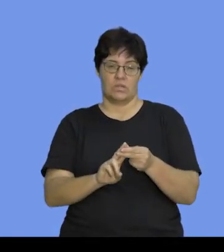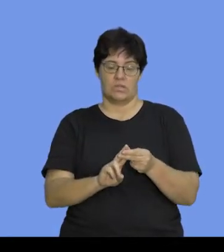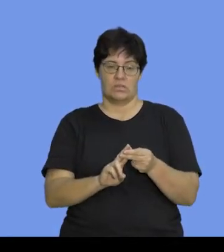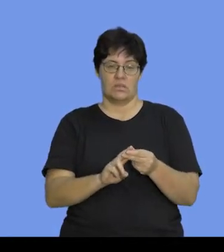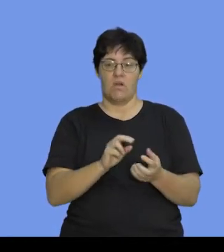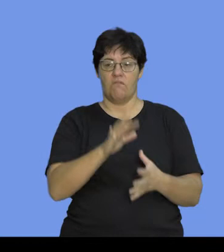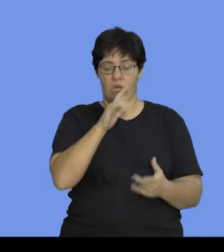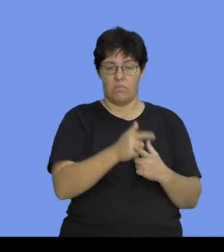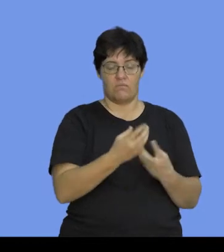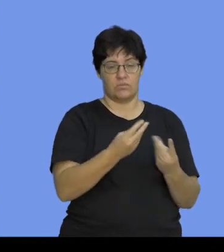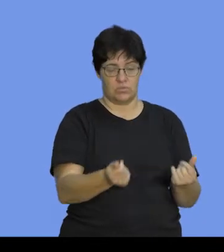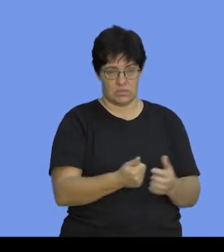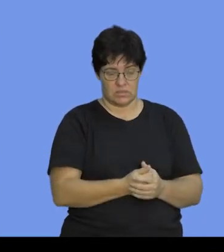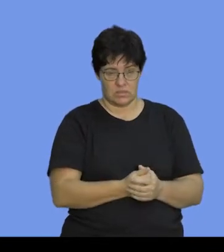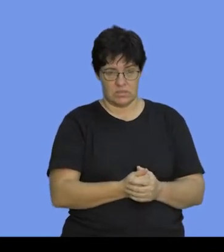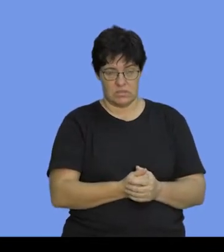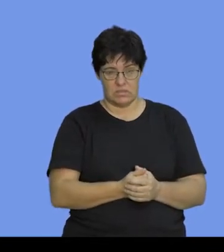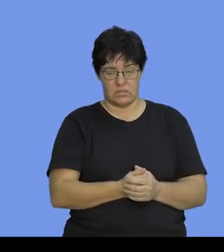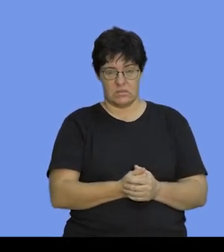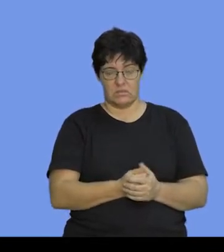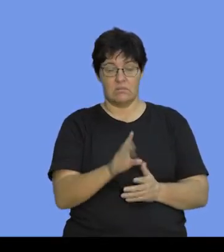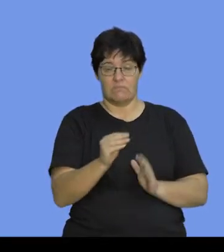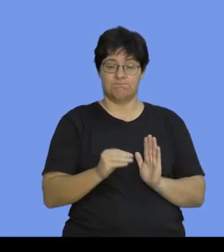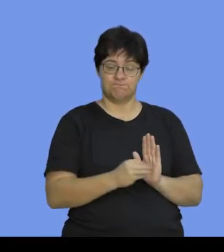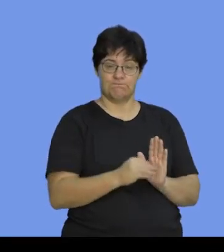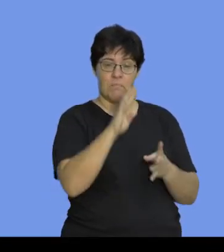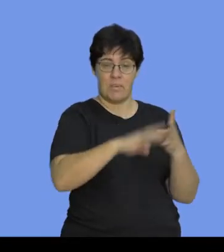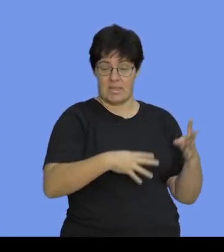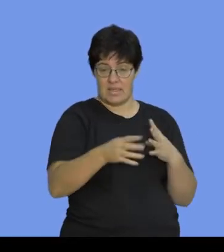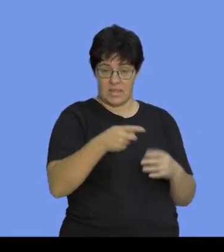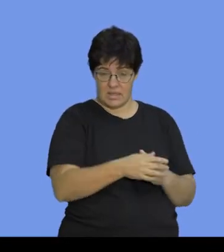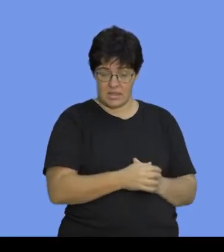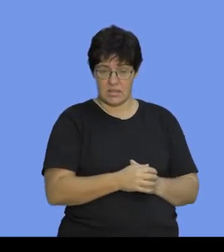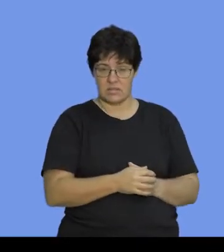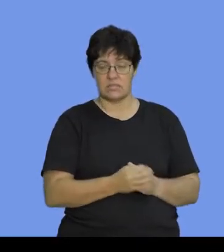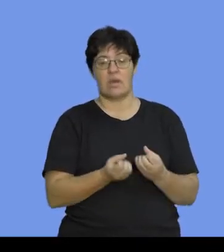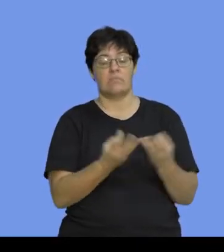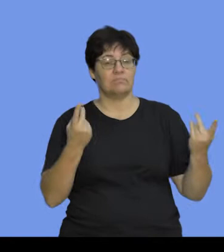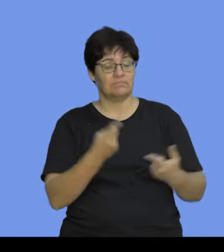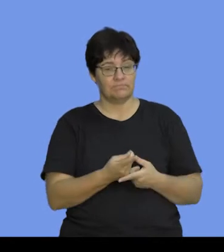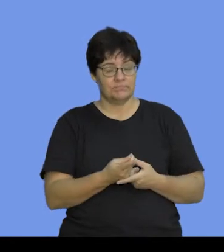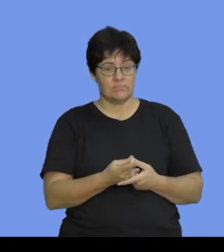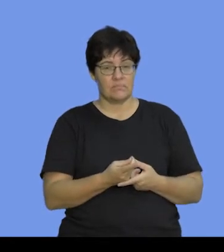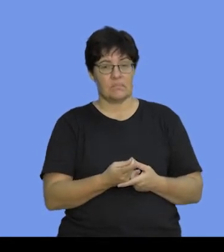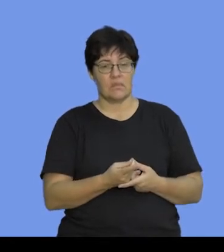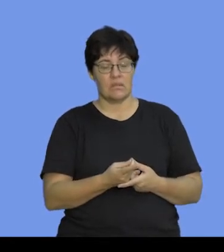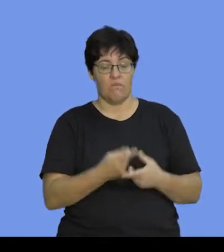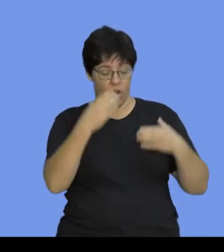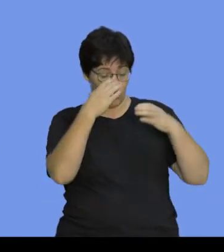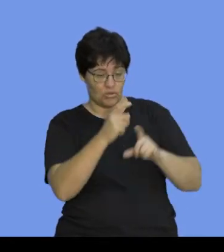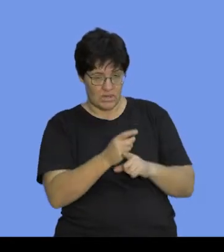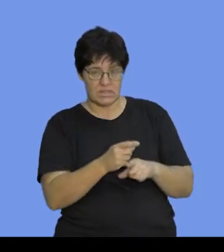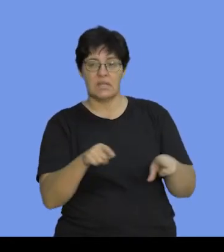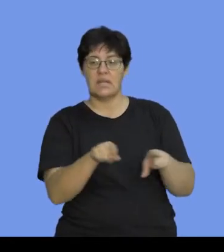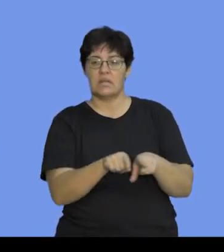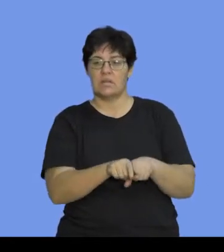volume of solution. So if you are to put that mathematically, we are saying that the amount of, actually the concentration